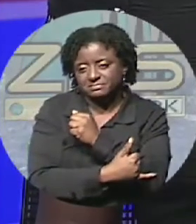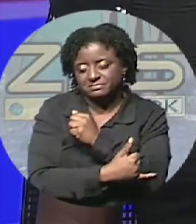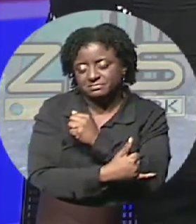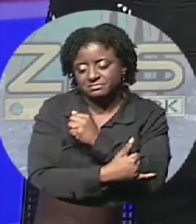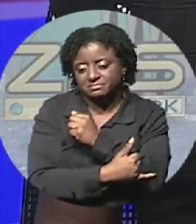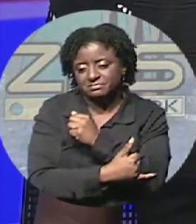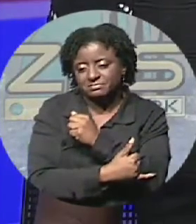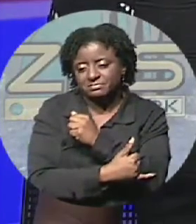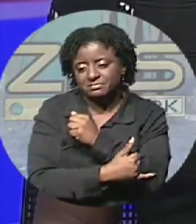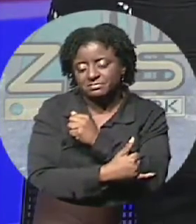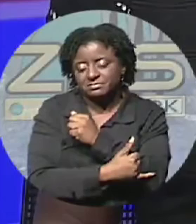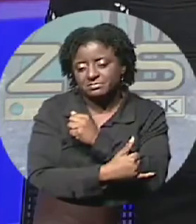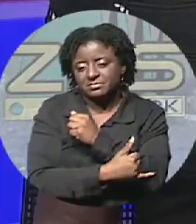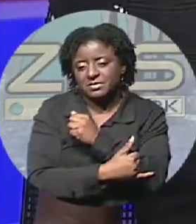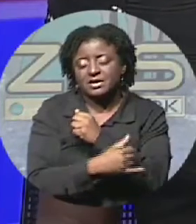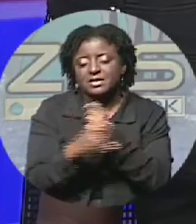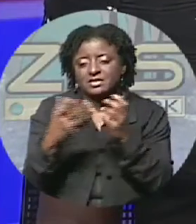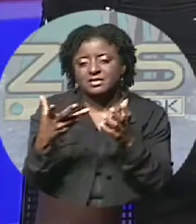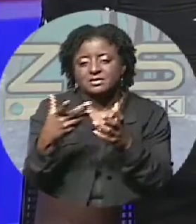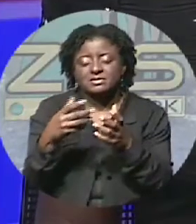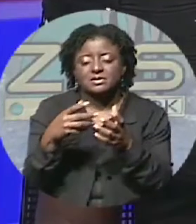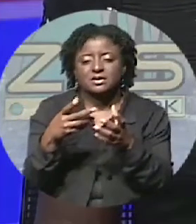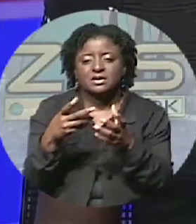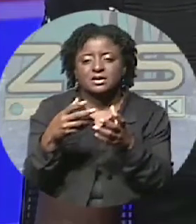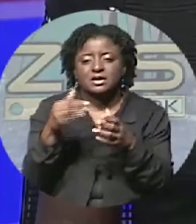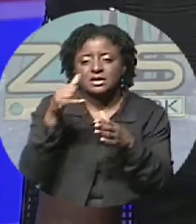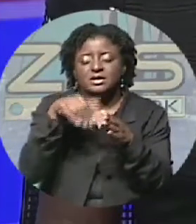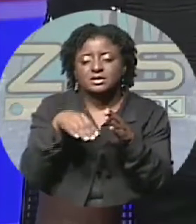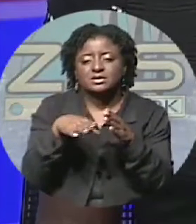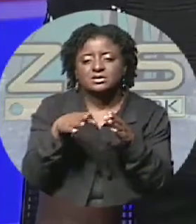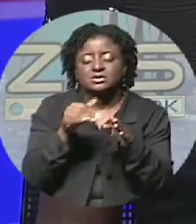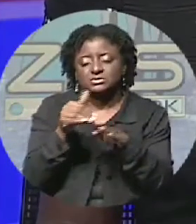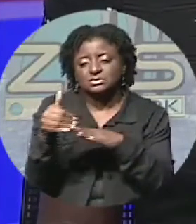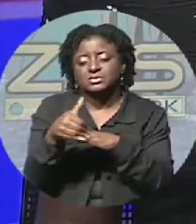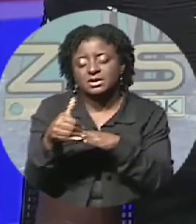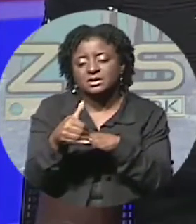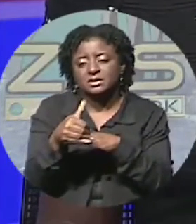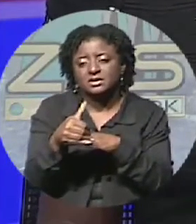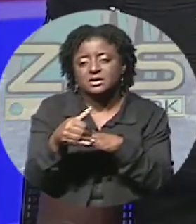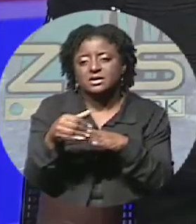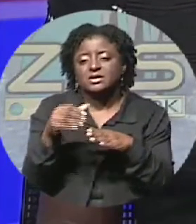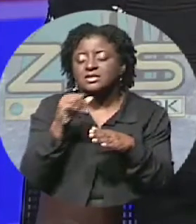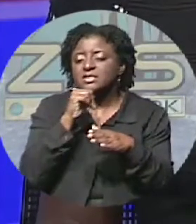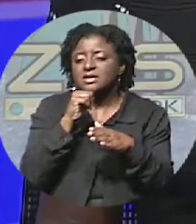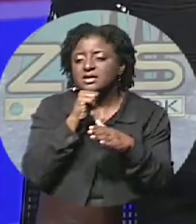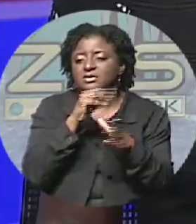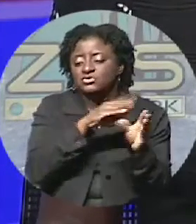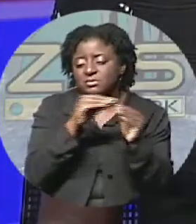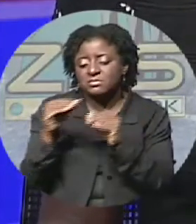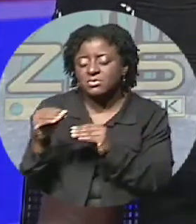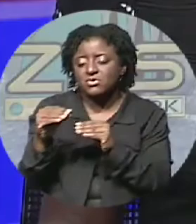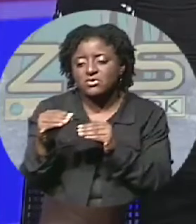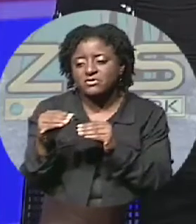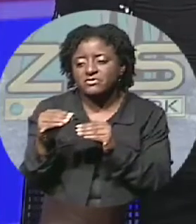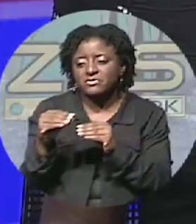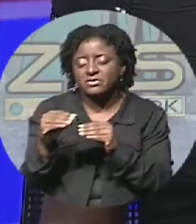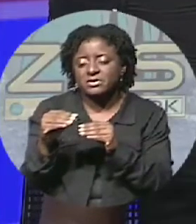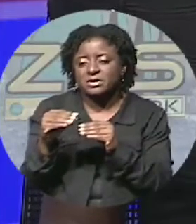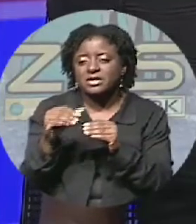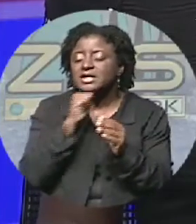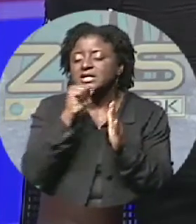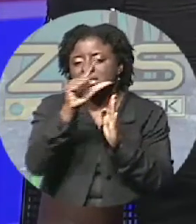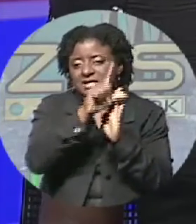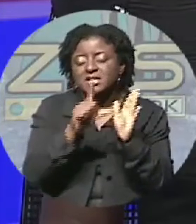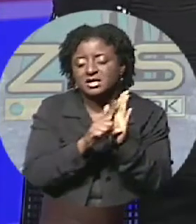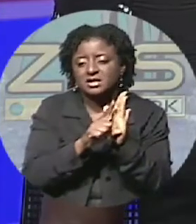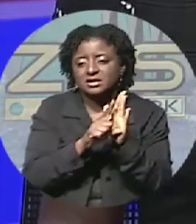February 6, decriminalized possession of small amounts of marijuana for personal use. Having up to 2 ounces will only attract a penalty of a